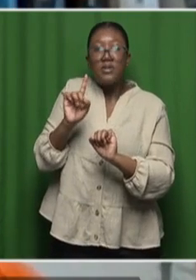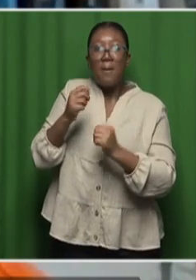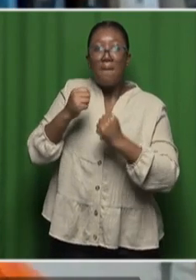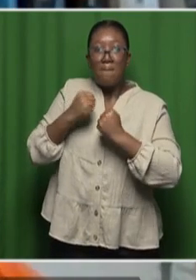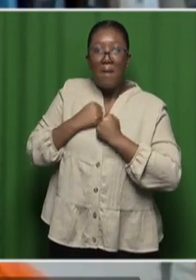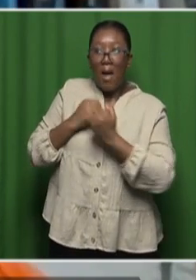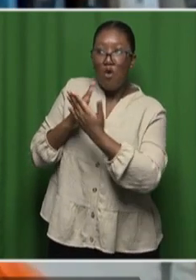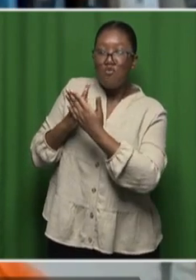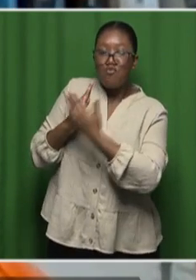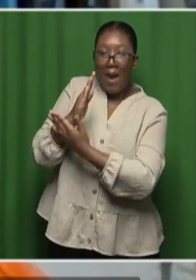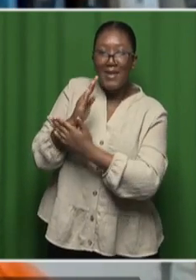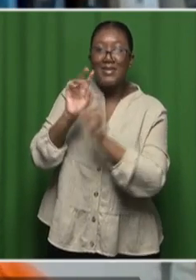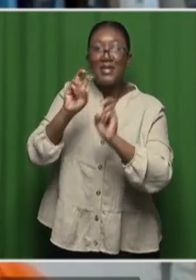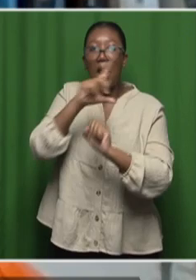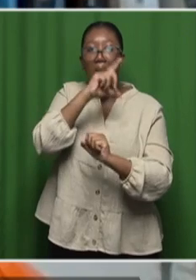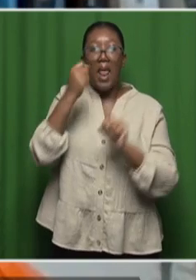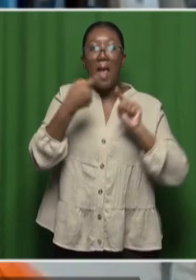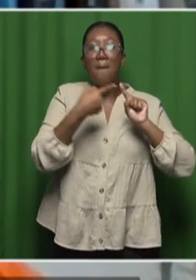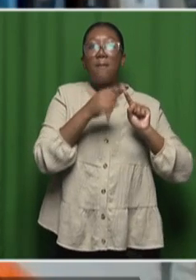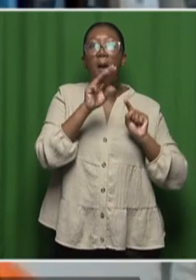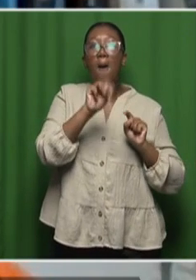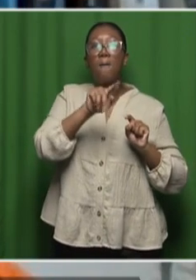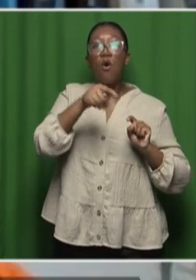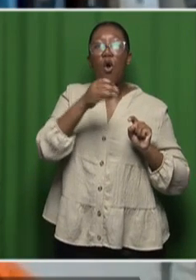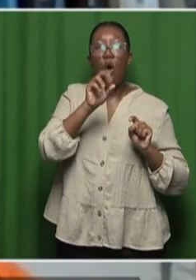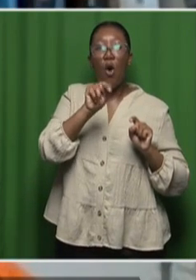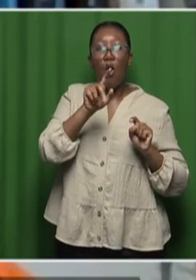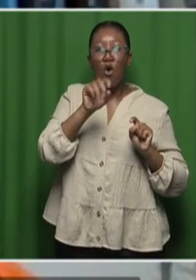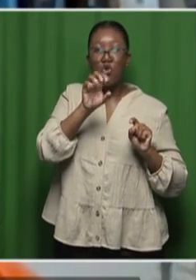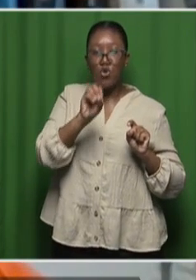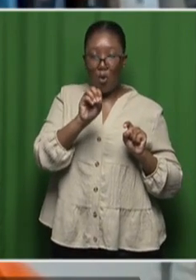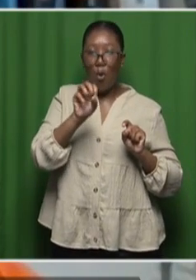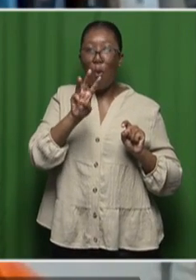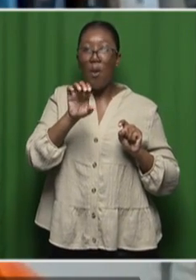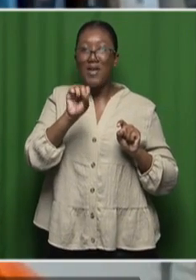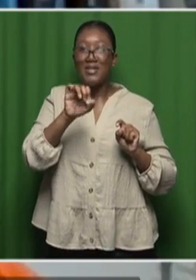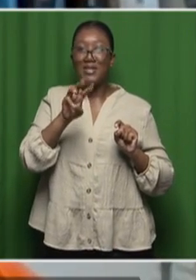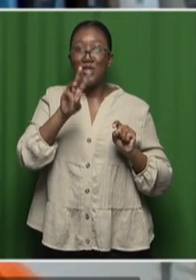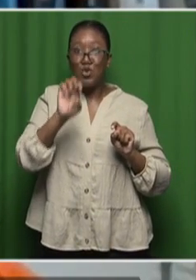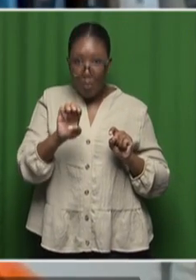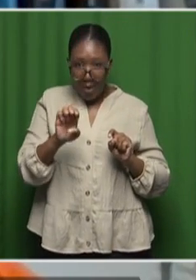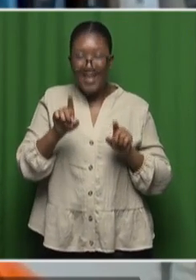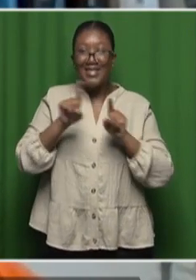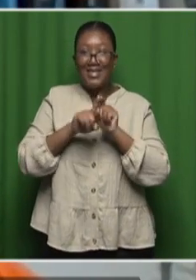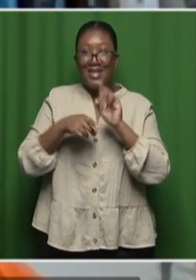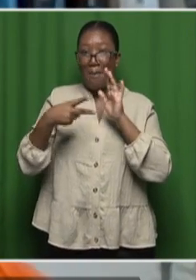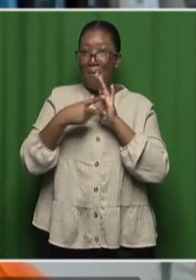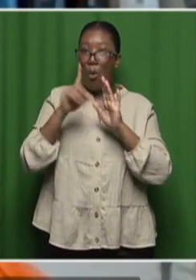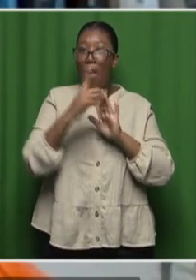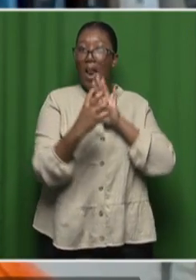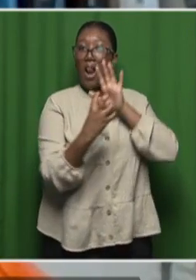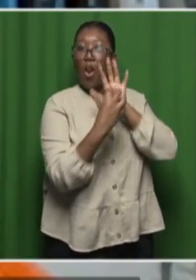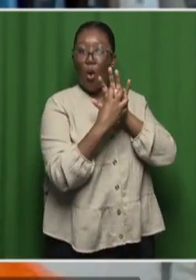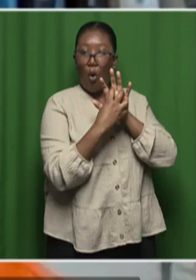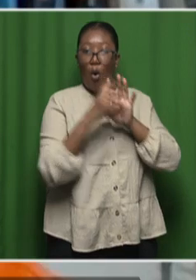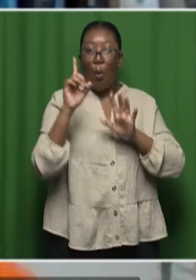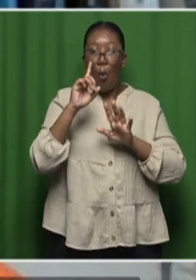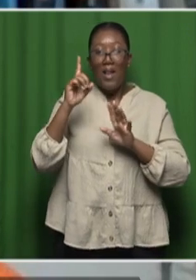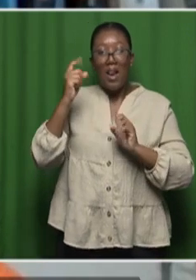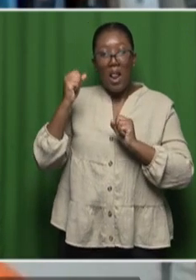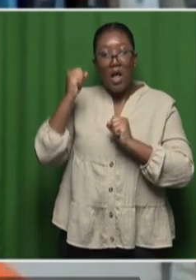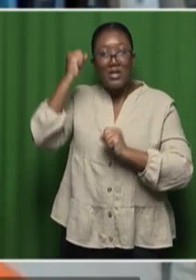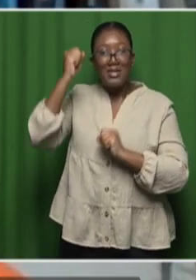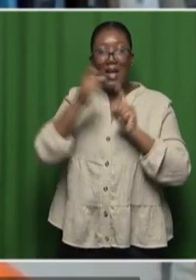in the name uMkhonto weSizwe, as well as their logo, which is the warrior with